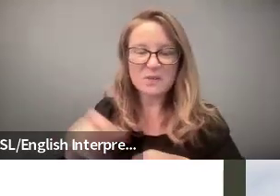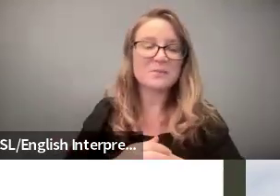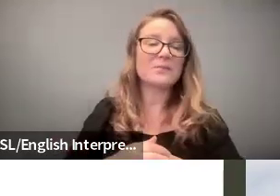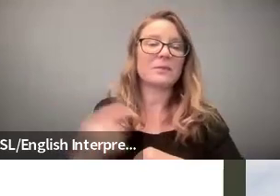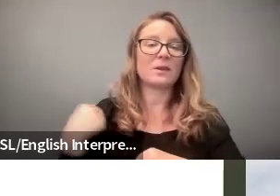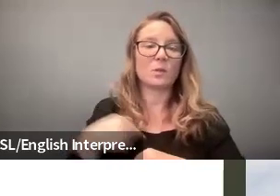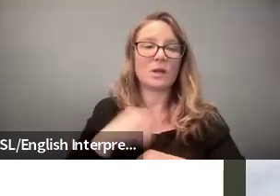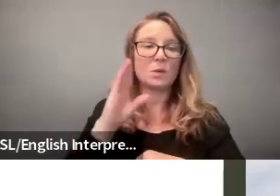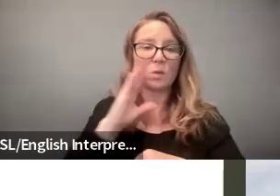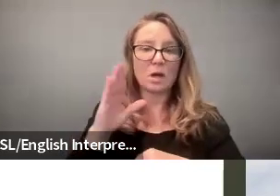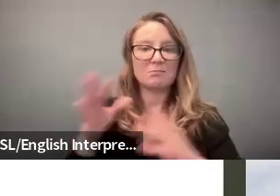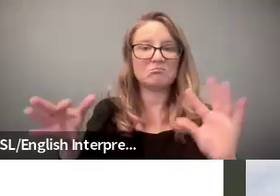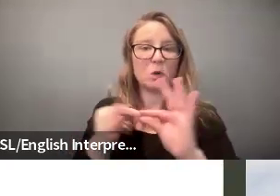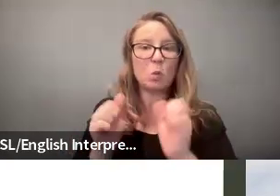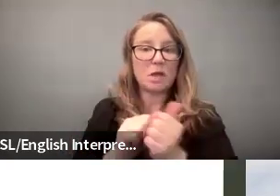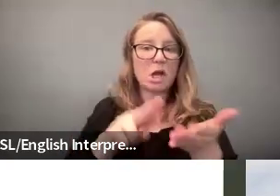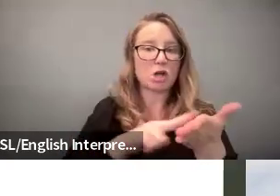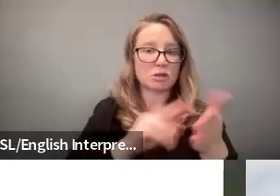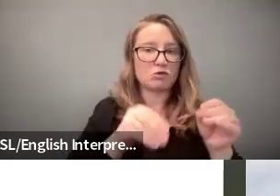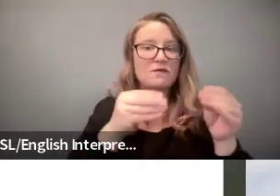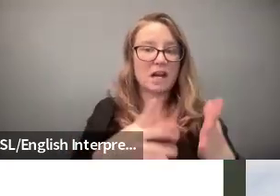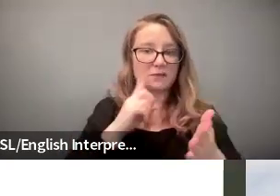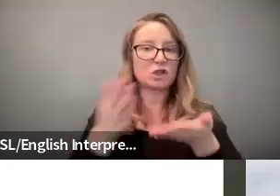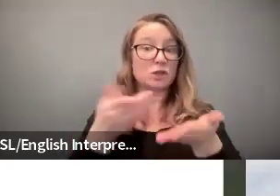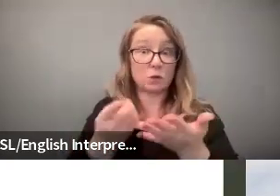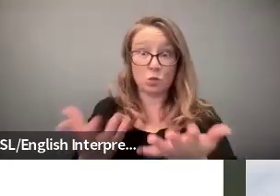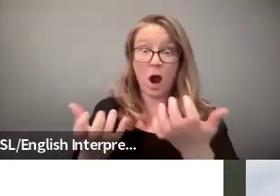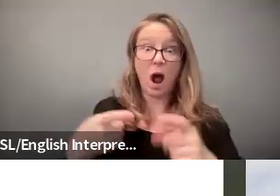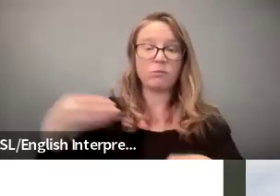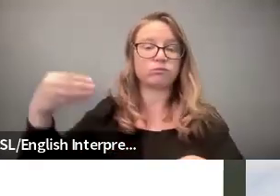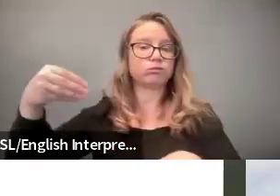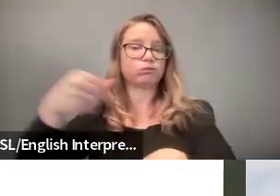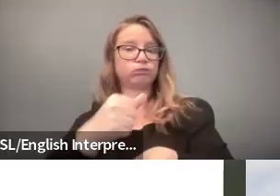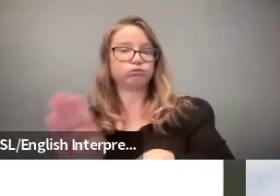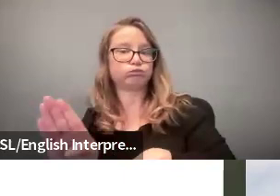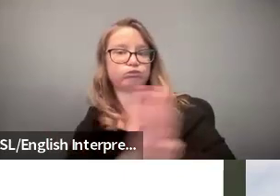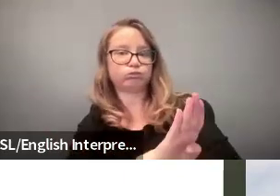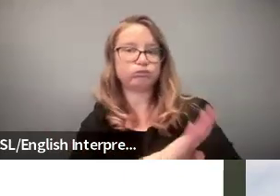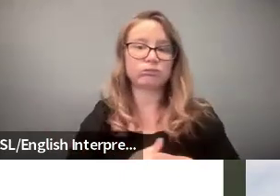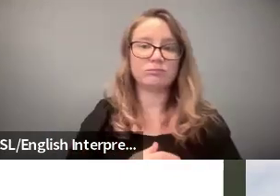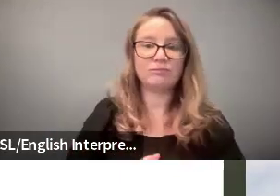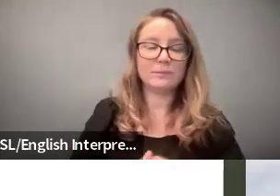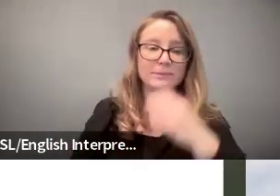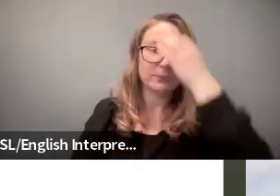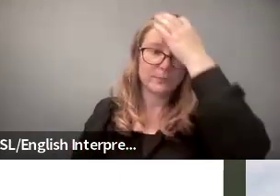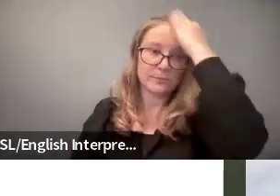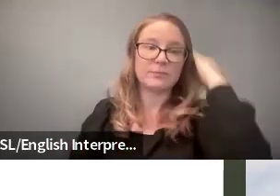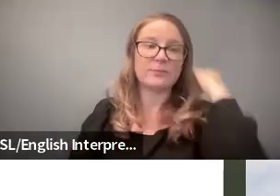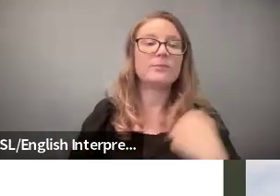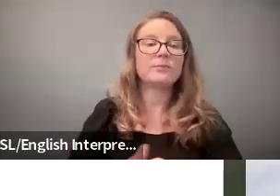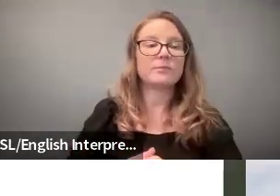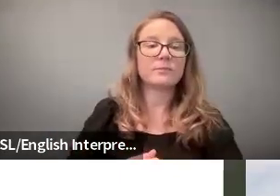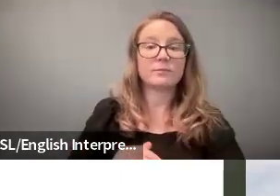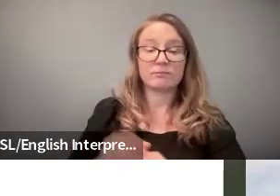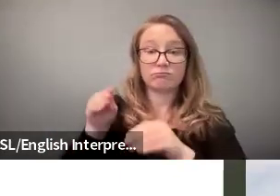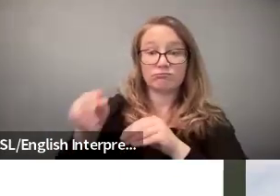we connect with the contracted providers for the services you want, and we'll pay them directly. And contributions